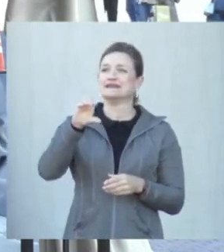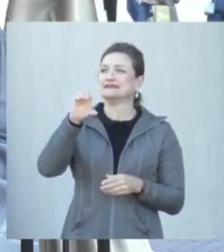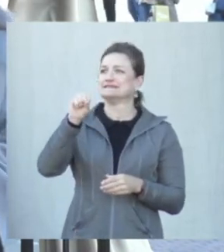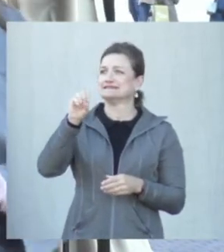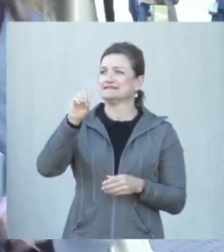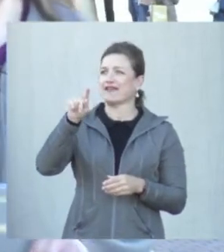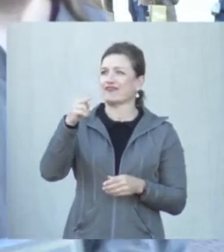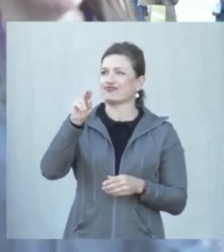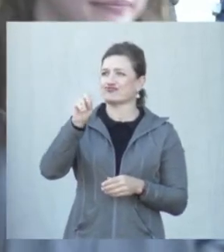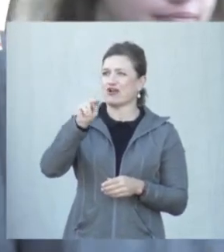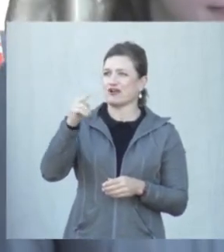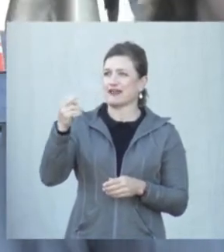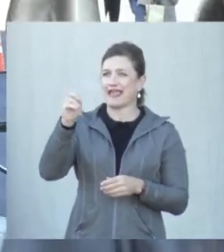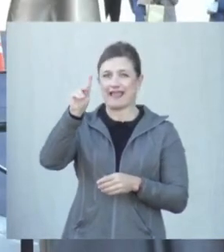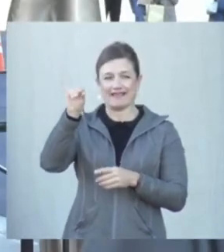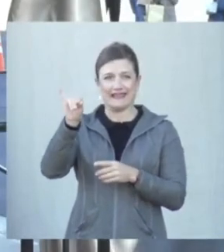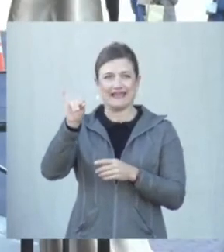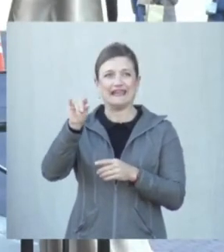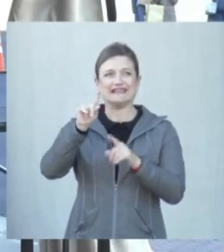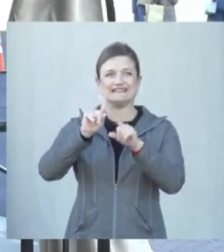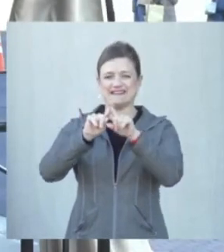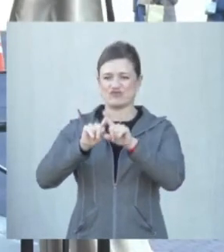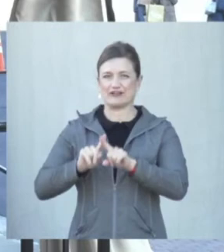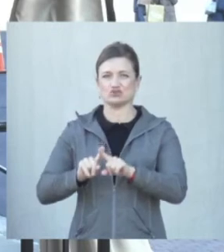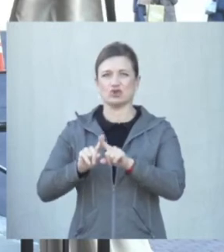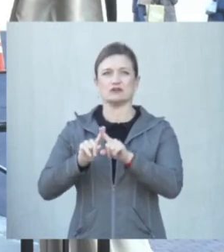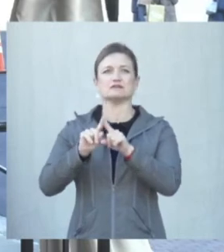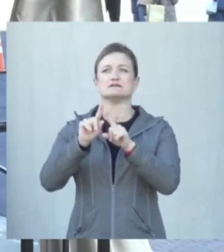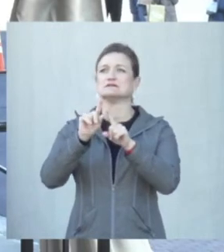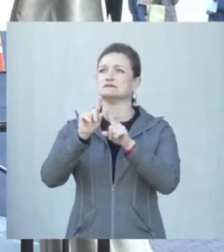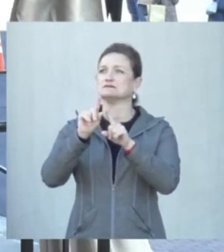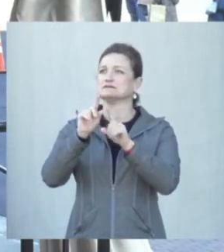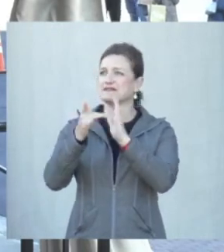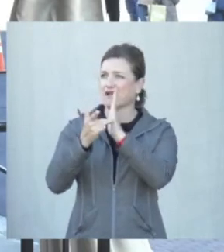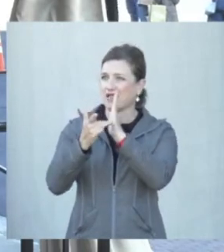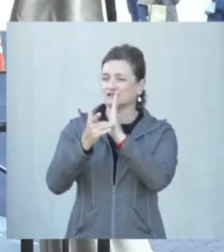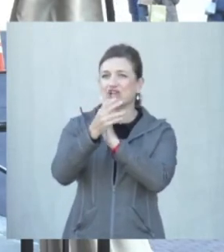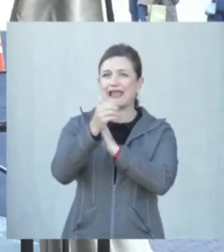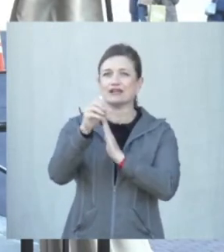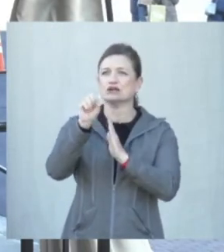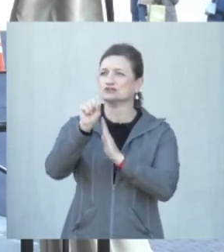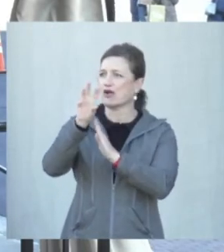Saffron Haley, Information Technology, Software Development.